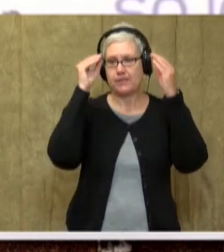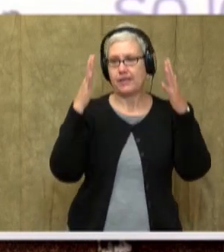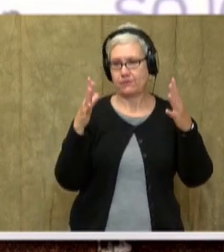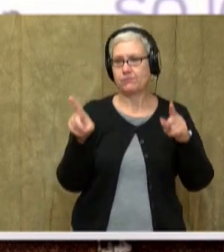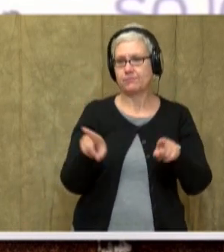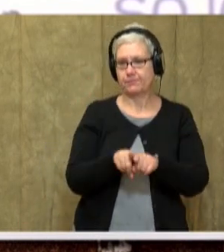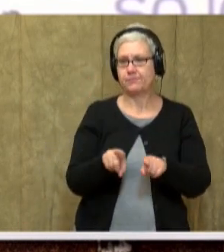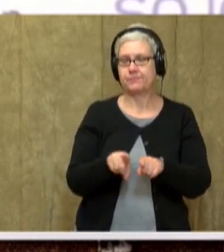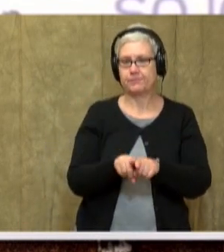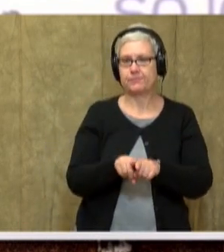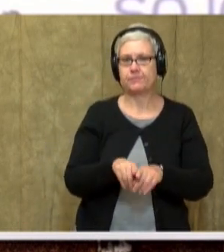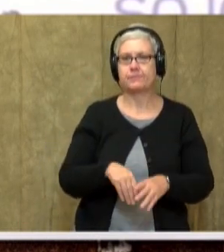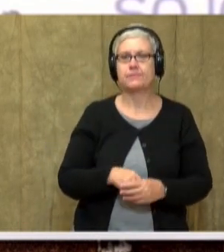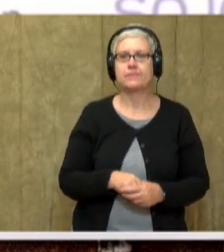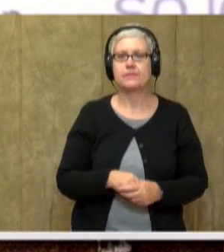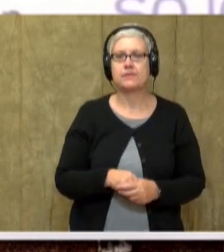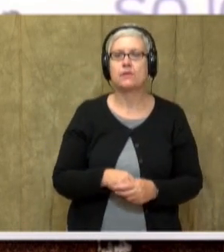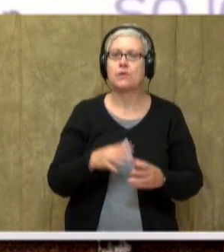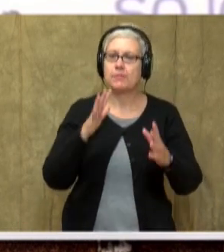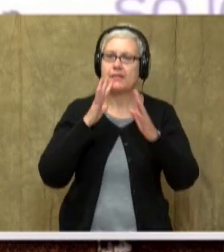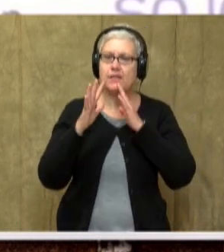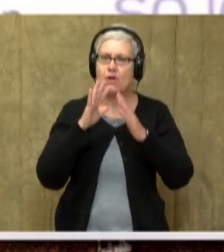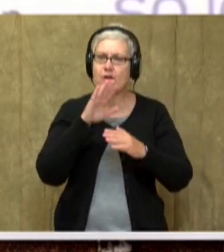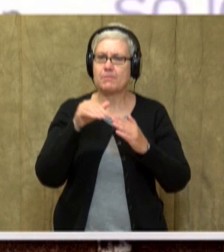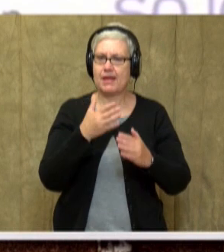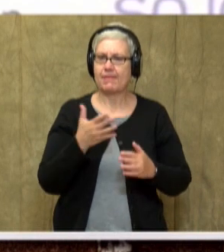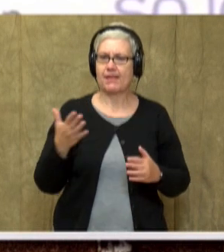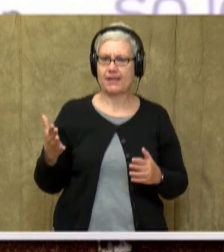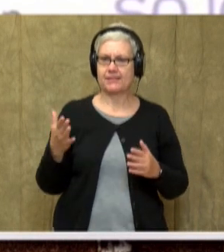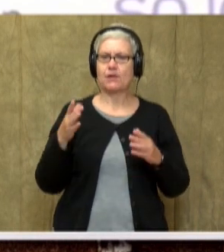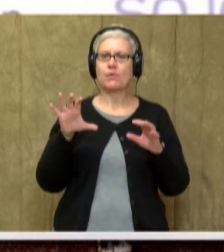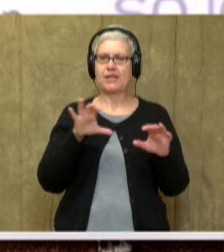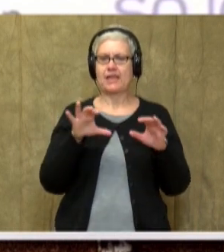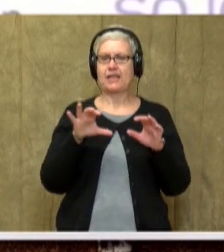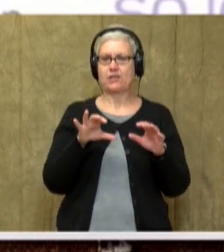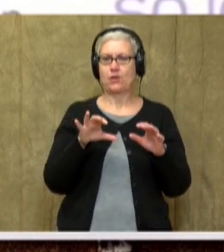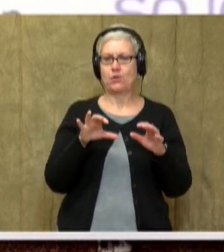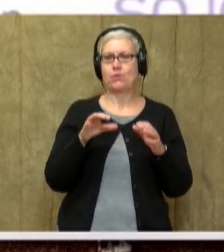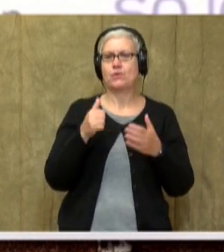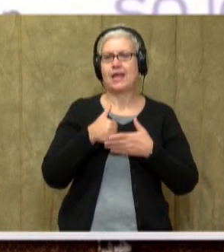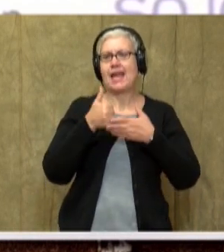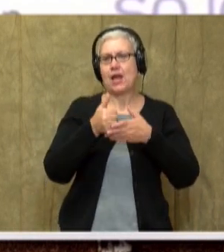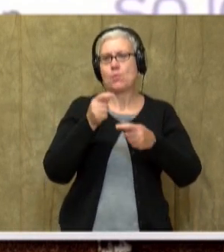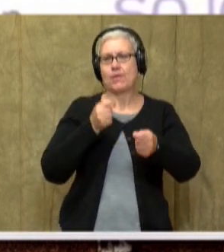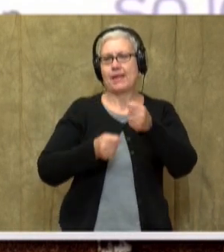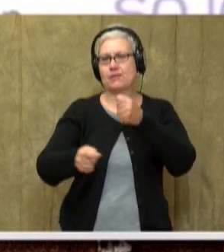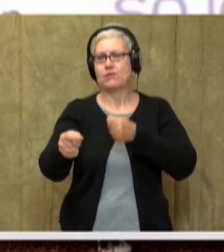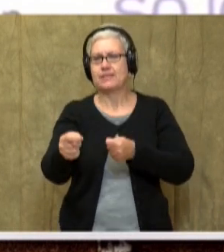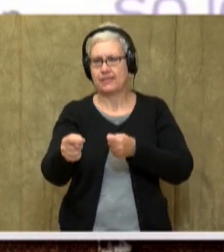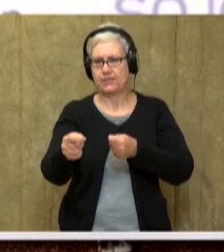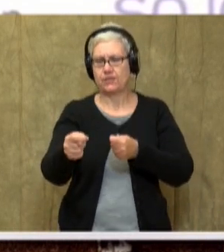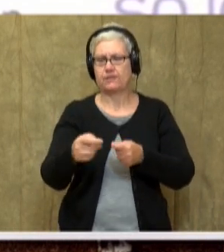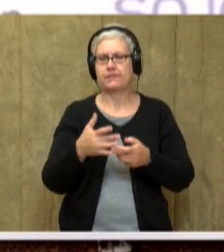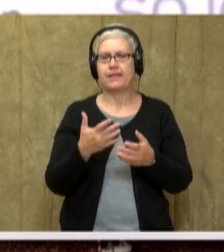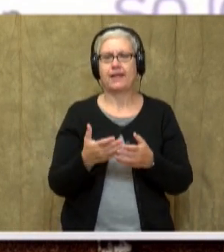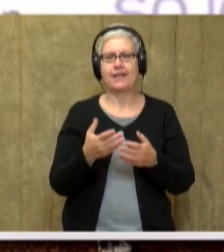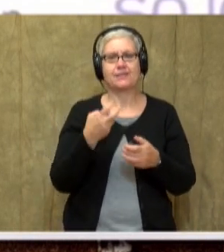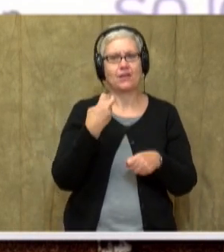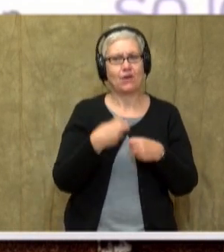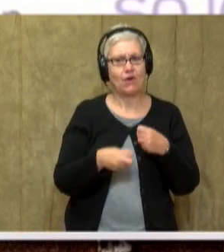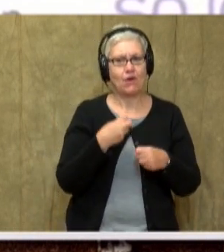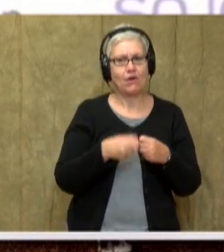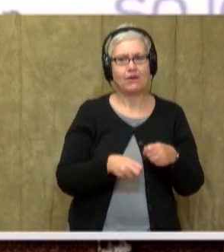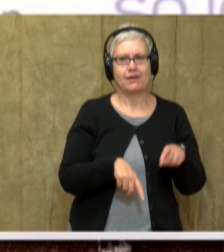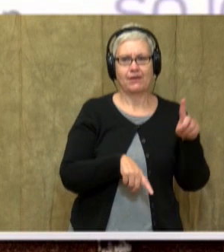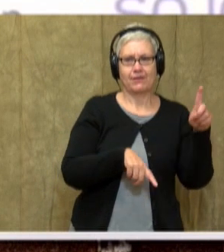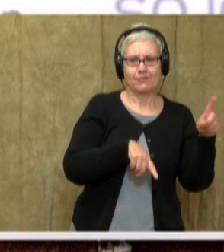about, you know, the things that we can do to be really able to transition because it's difficult to move from one thing to another if you haven't been